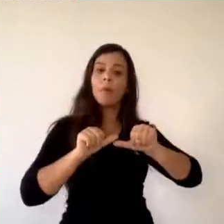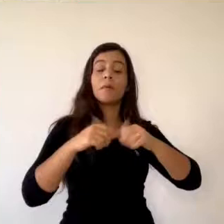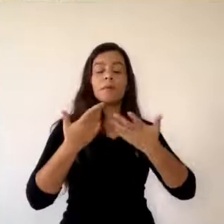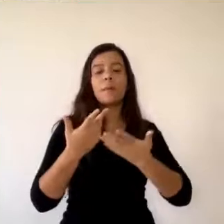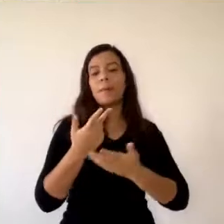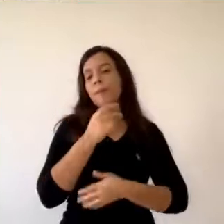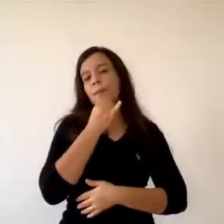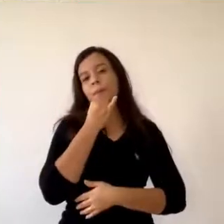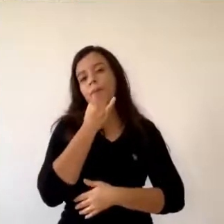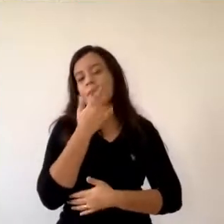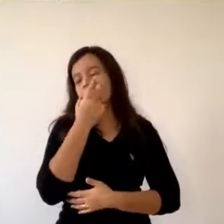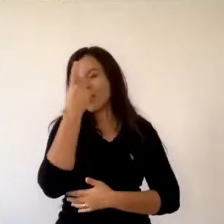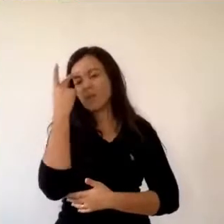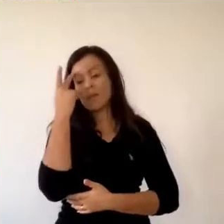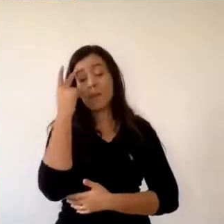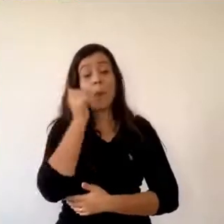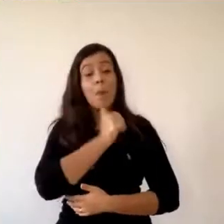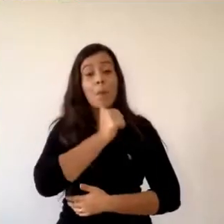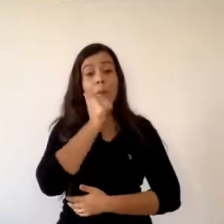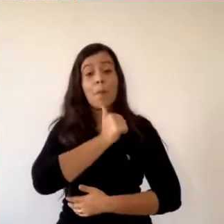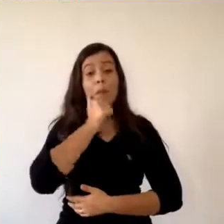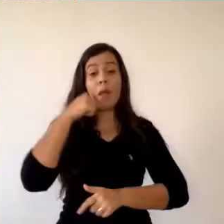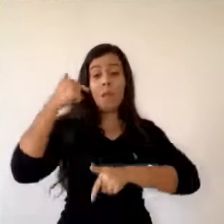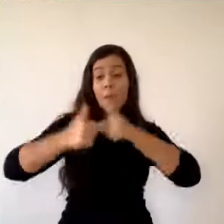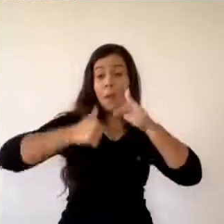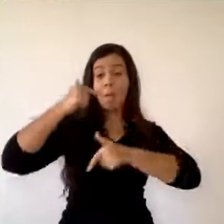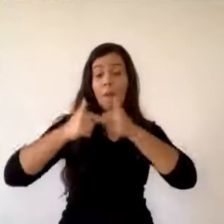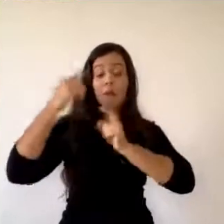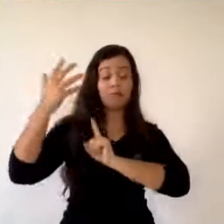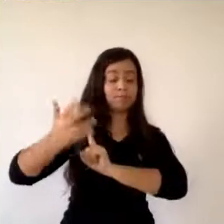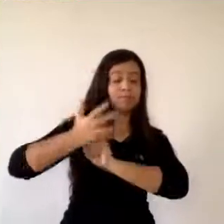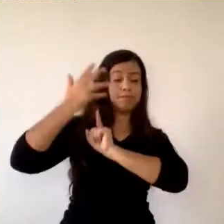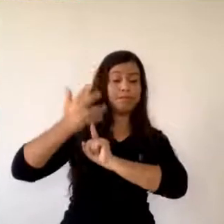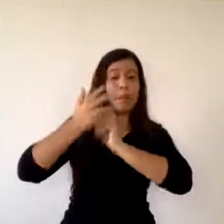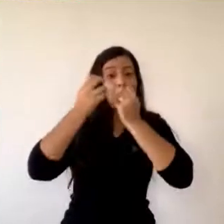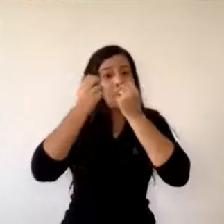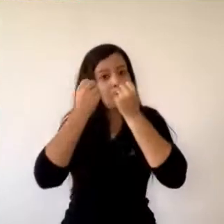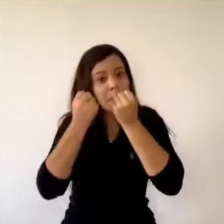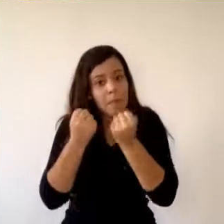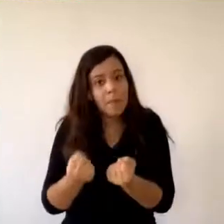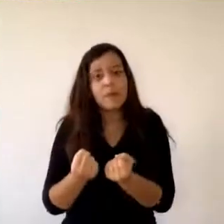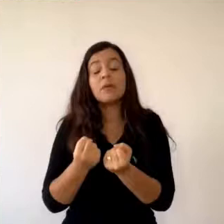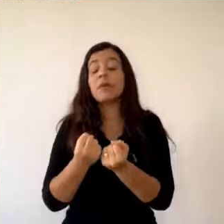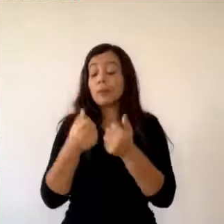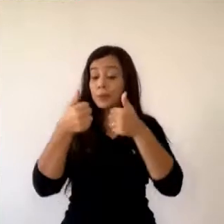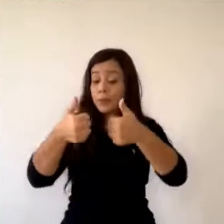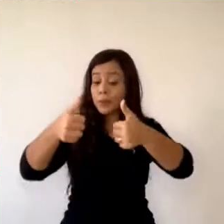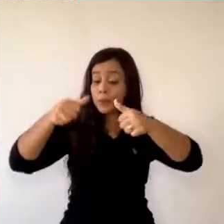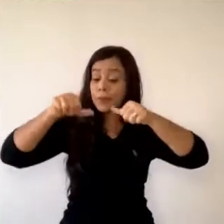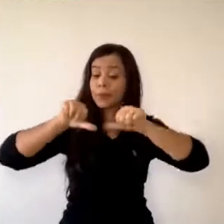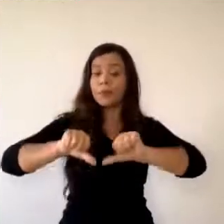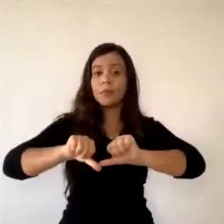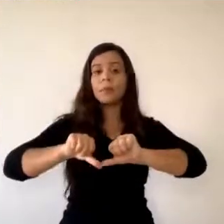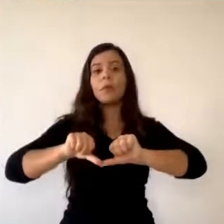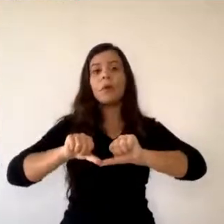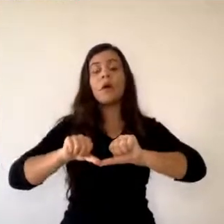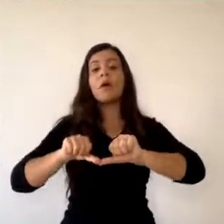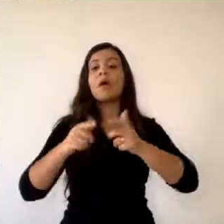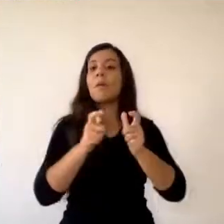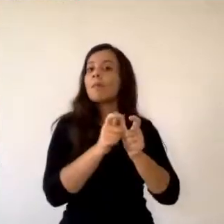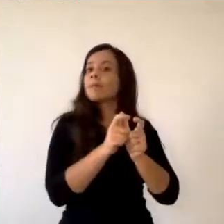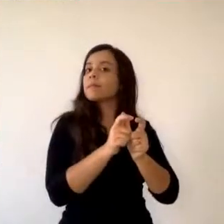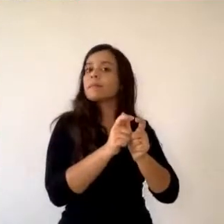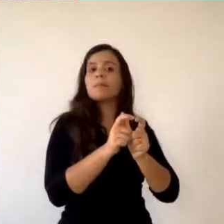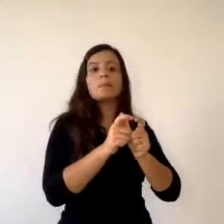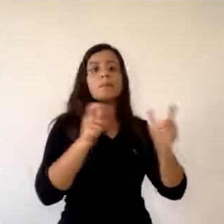violence. Aside from the load, the workloads that women have to face that have become more